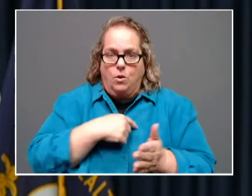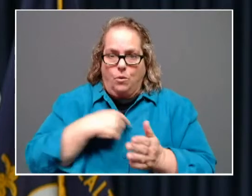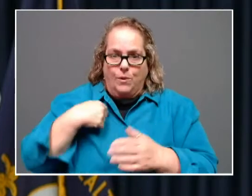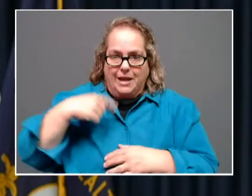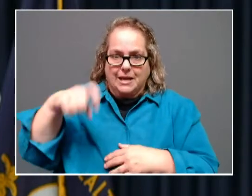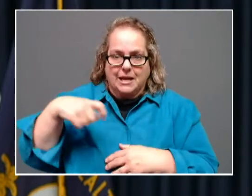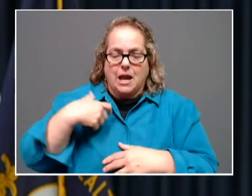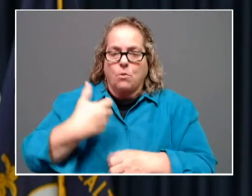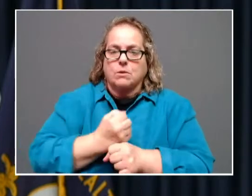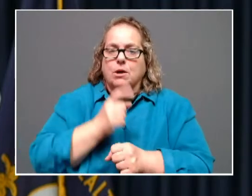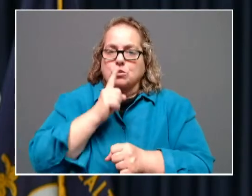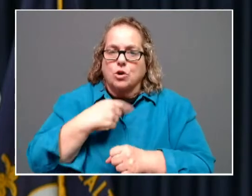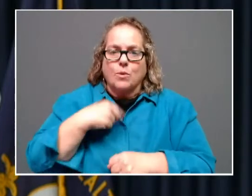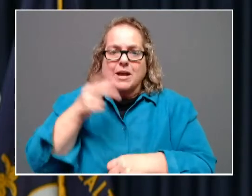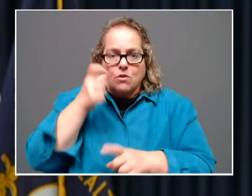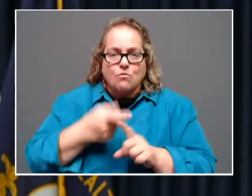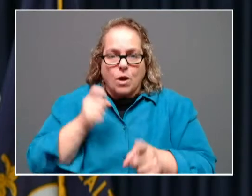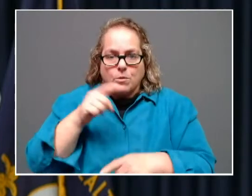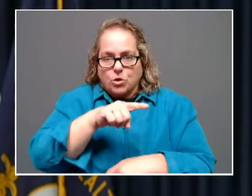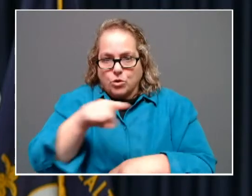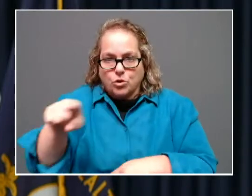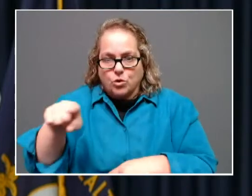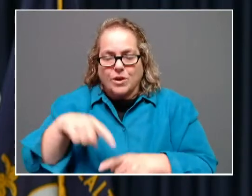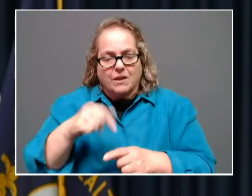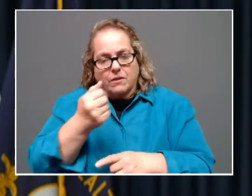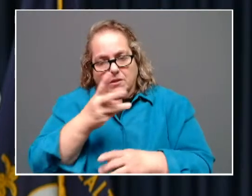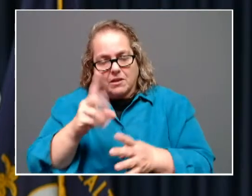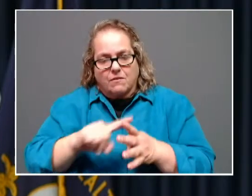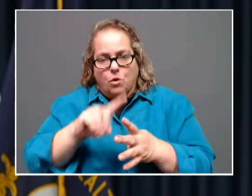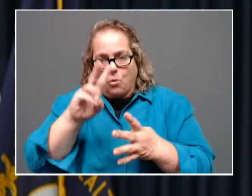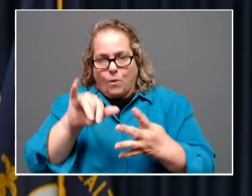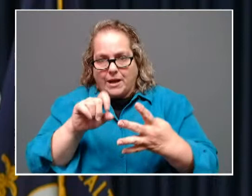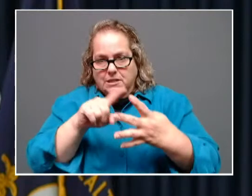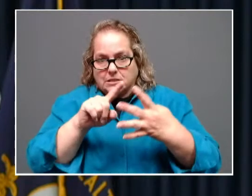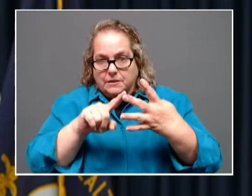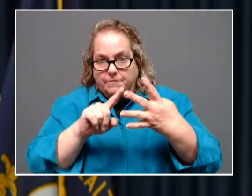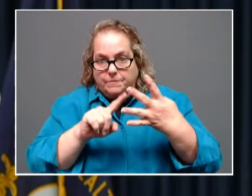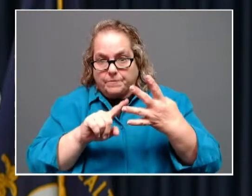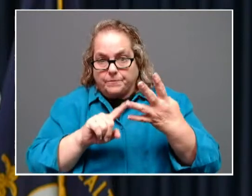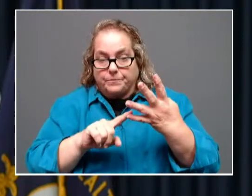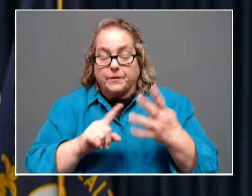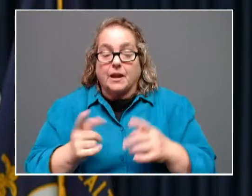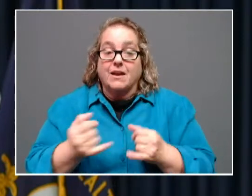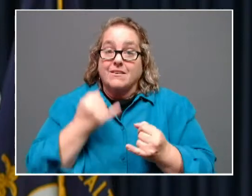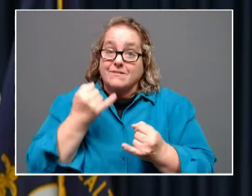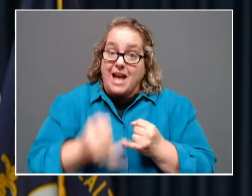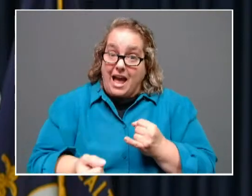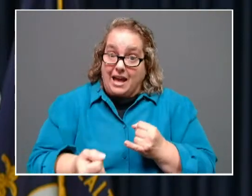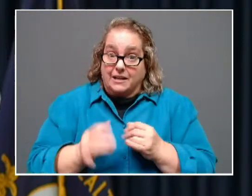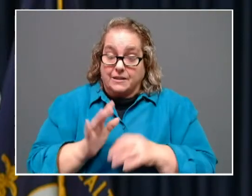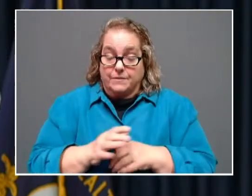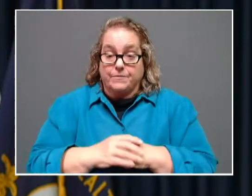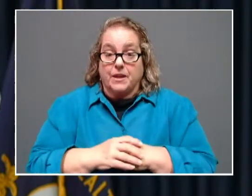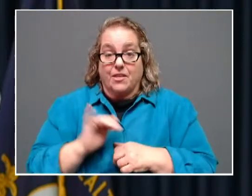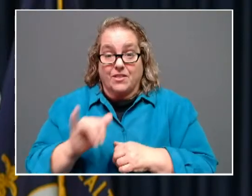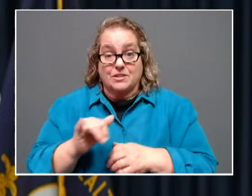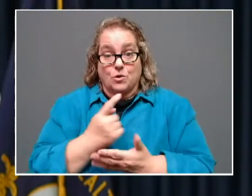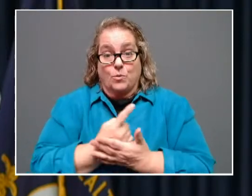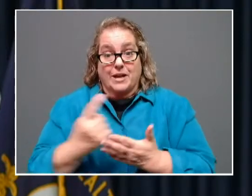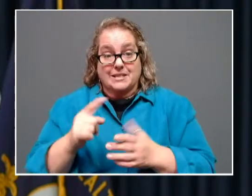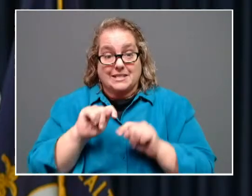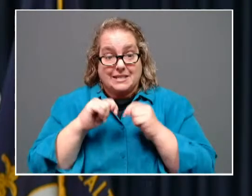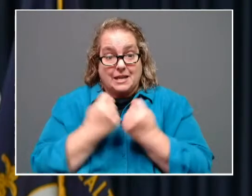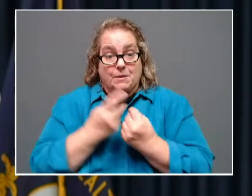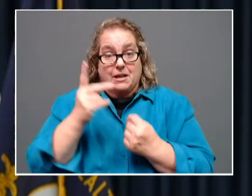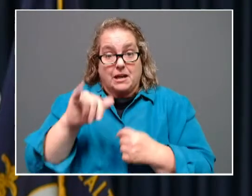we hear from you in these multiple ways. Finally, this week's Team Kentucky All-Stars are the teams at the